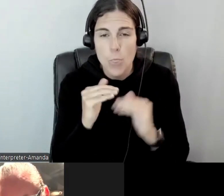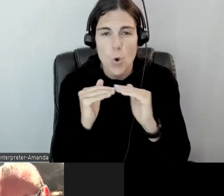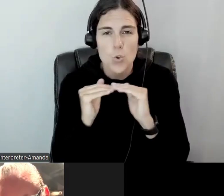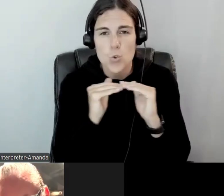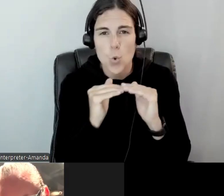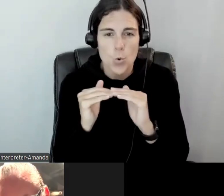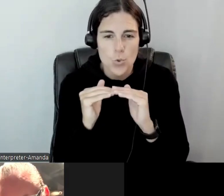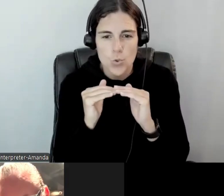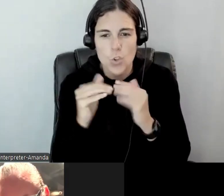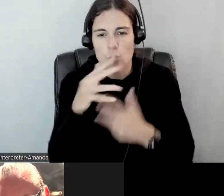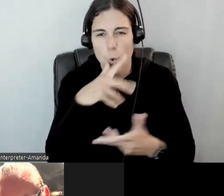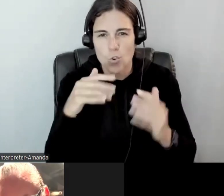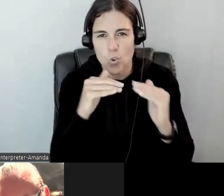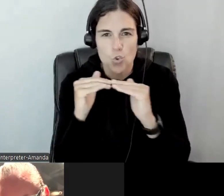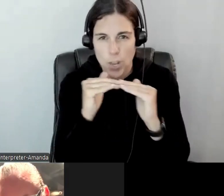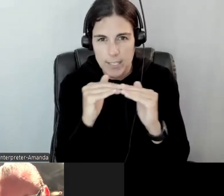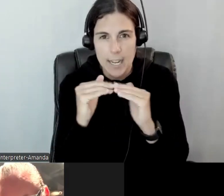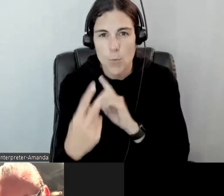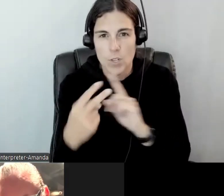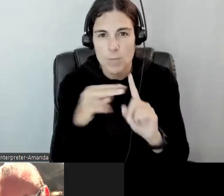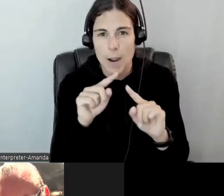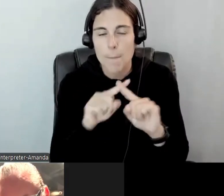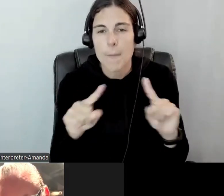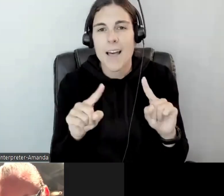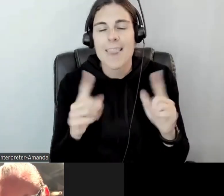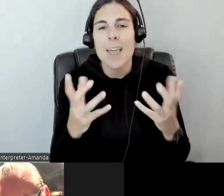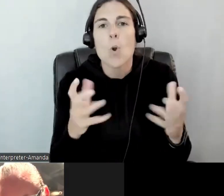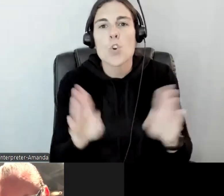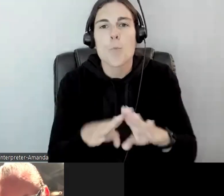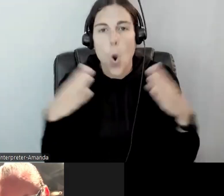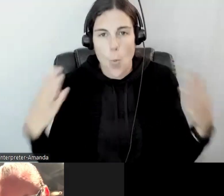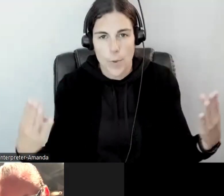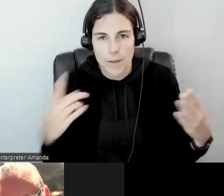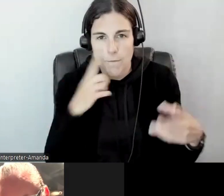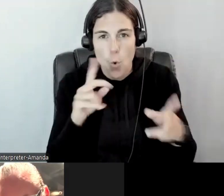But they want to leave it open for people. And they have